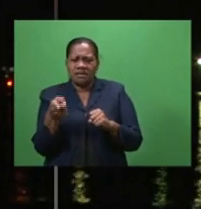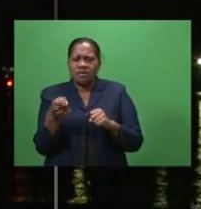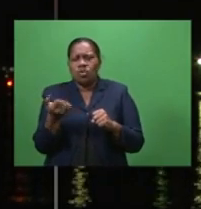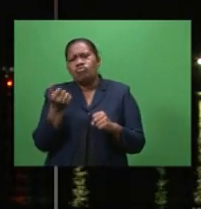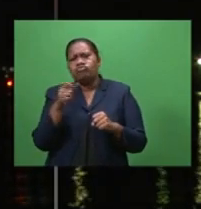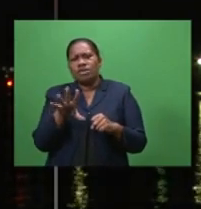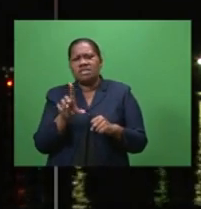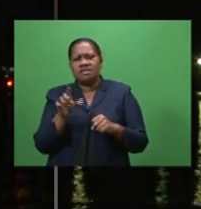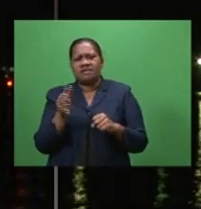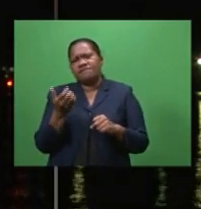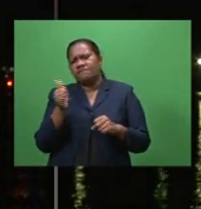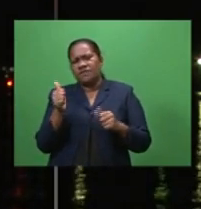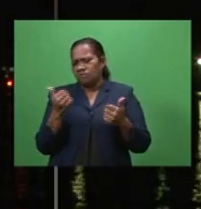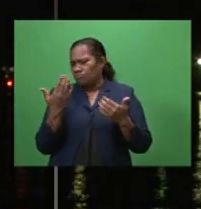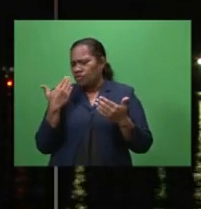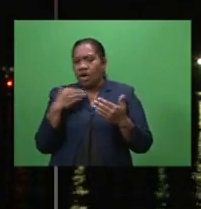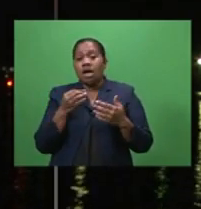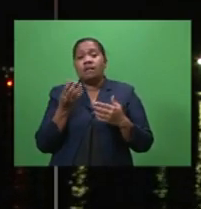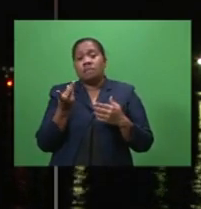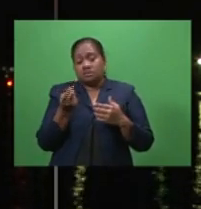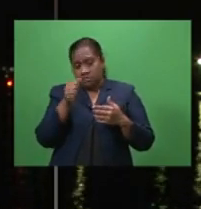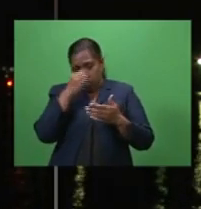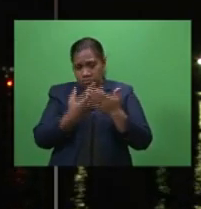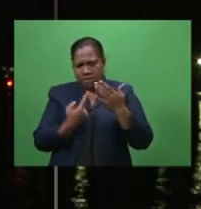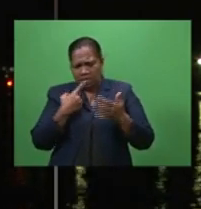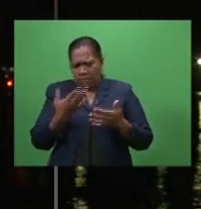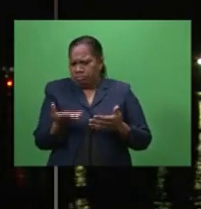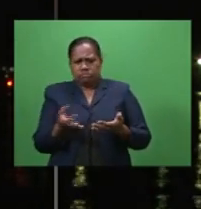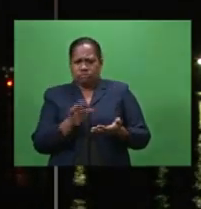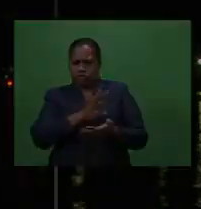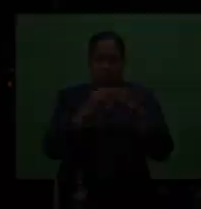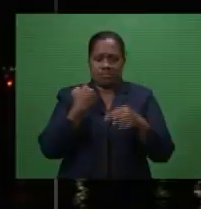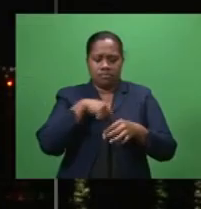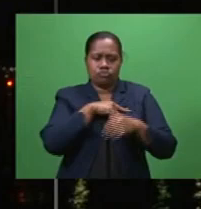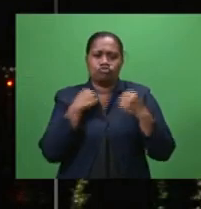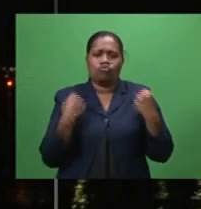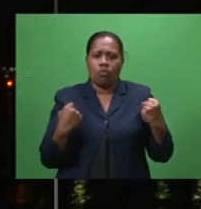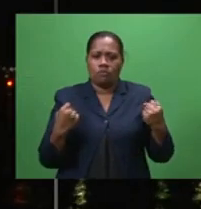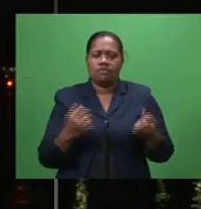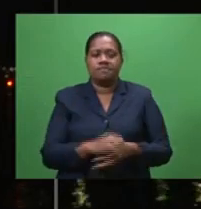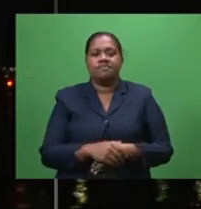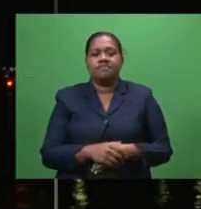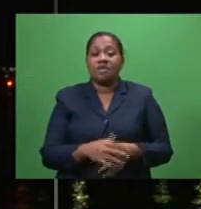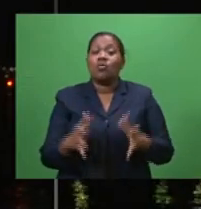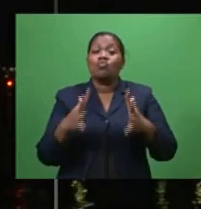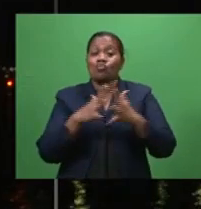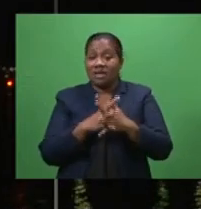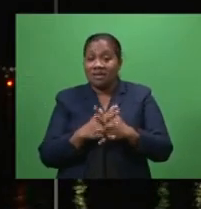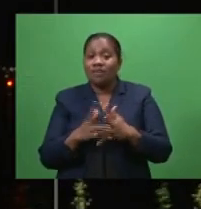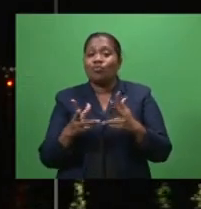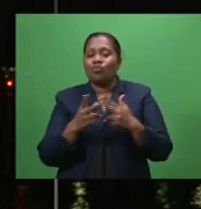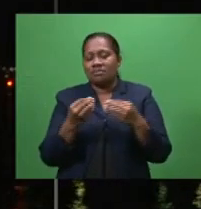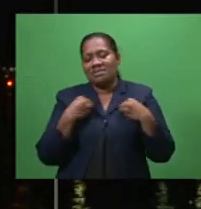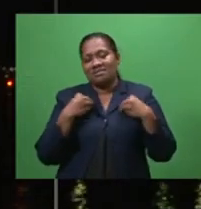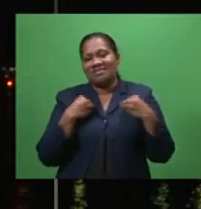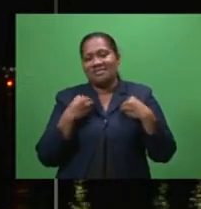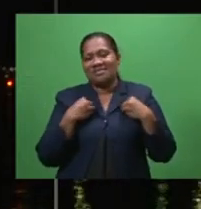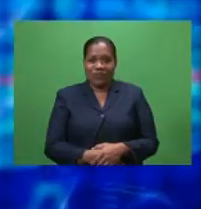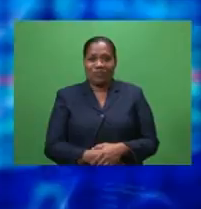before, even though some experts say it's unproven and dangerous. And Whitney is up next with all the business